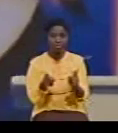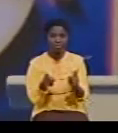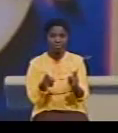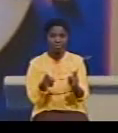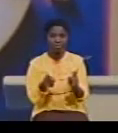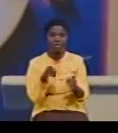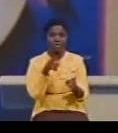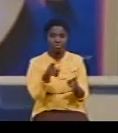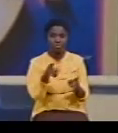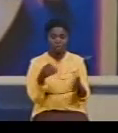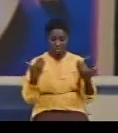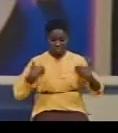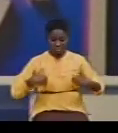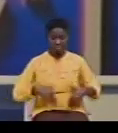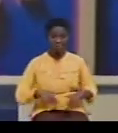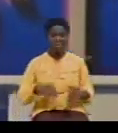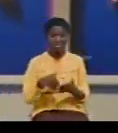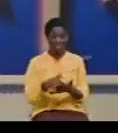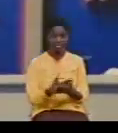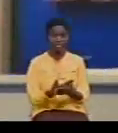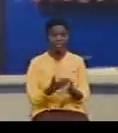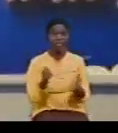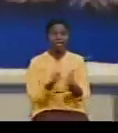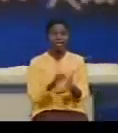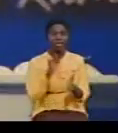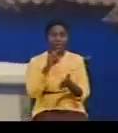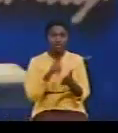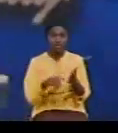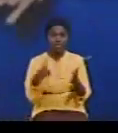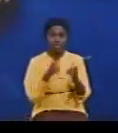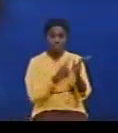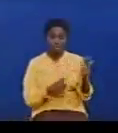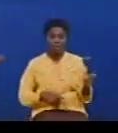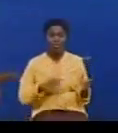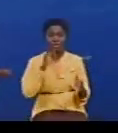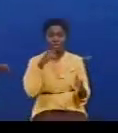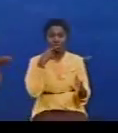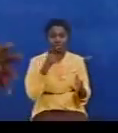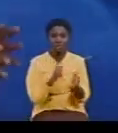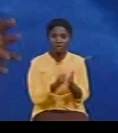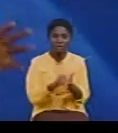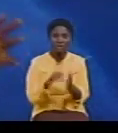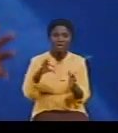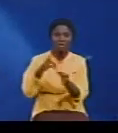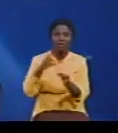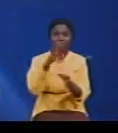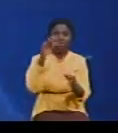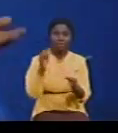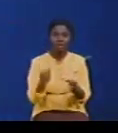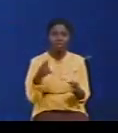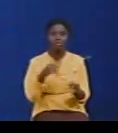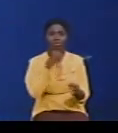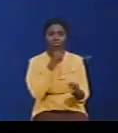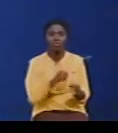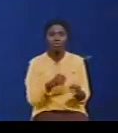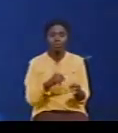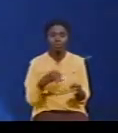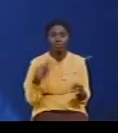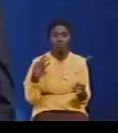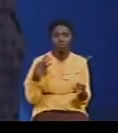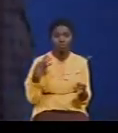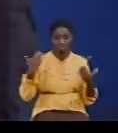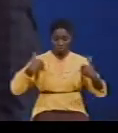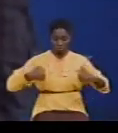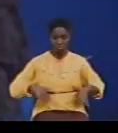you dress new. That's what the Lord is saying spiritually. The old clothes, garment